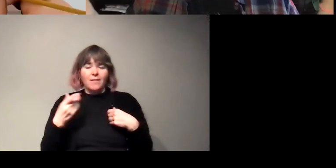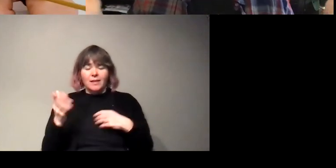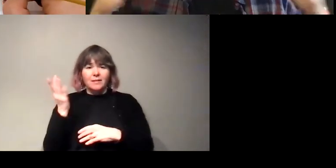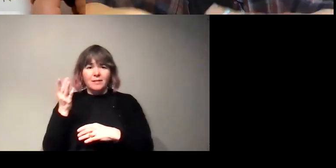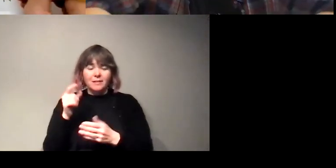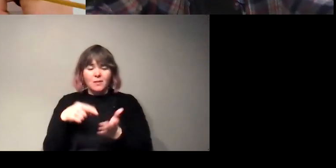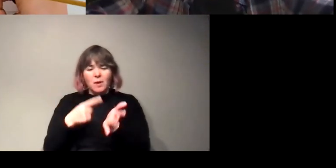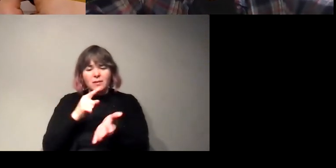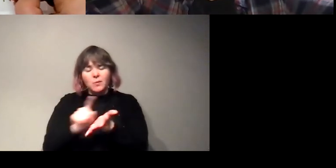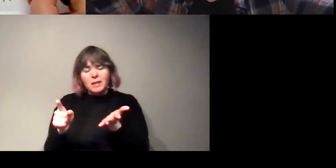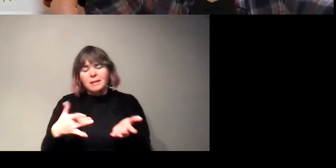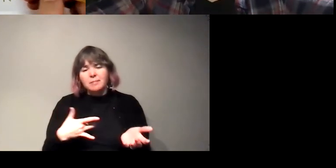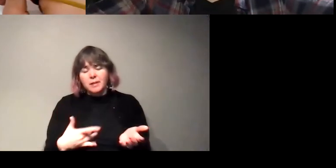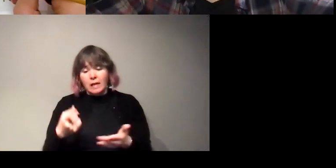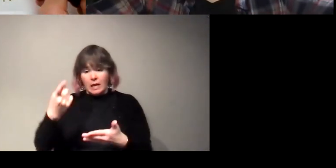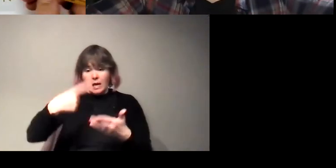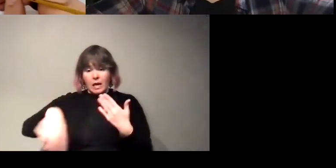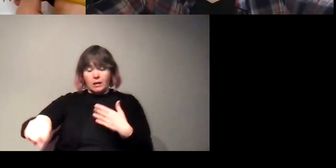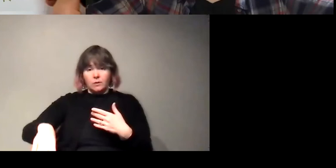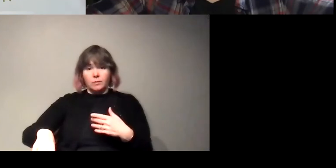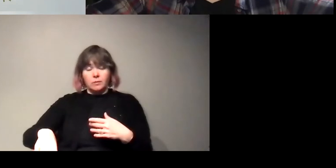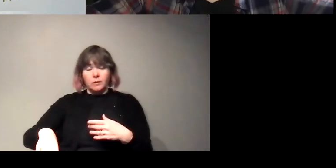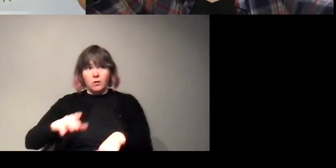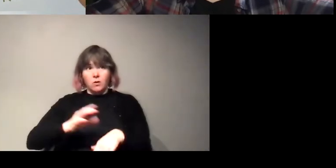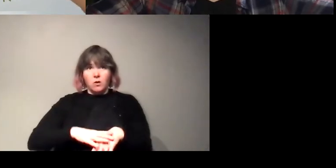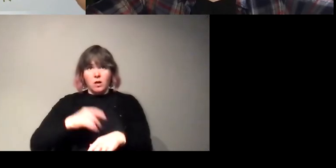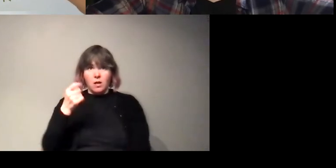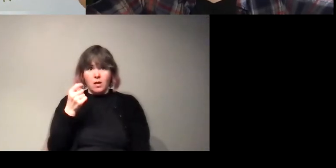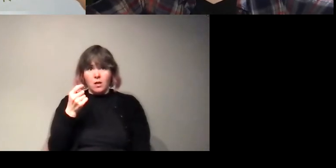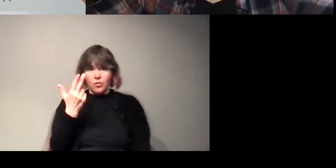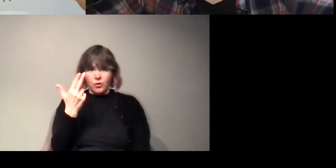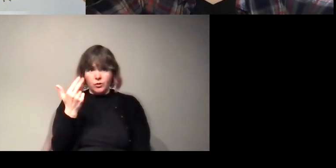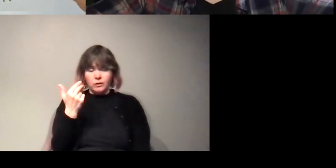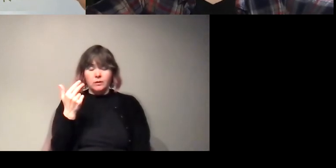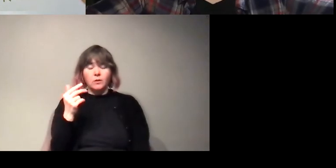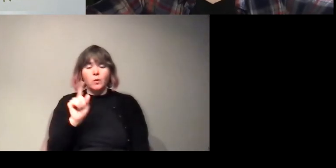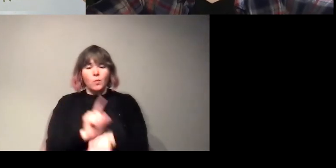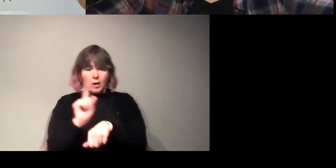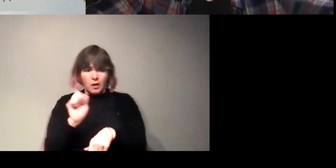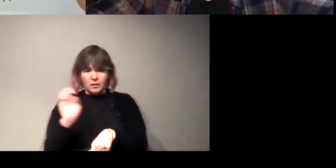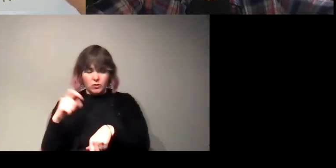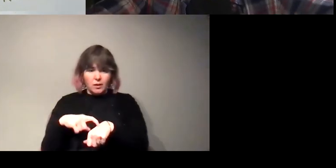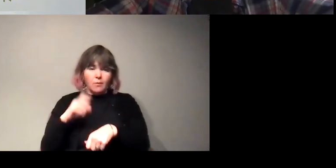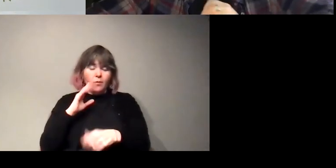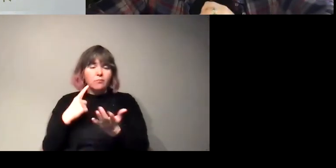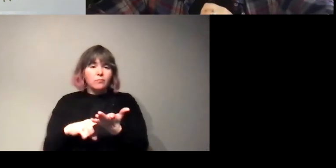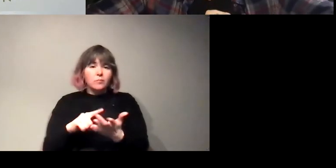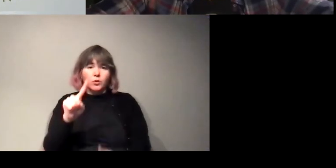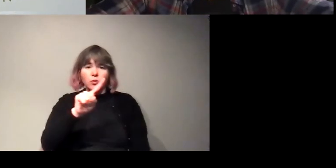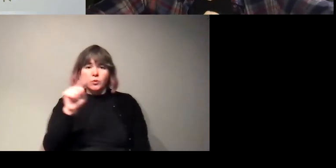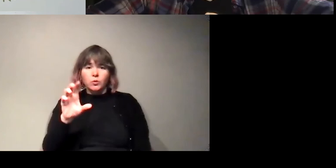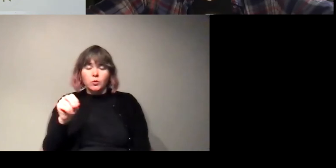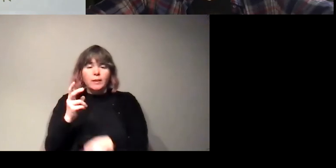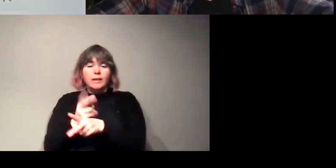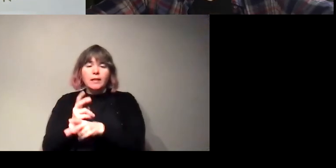about once a week. Next week on the 13th at 1 p.m. Eastern again, we're going to be talking about zookeeping with